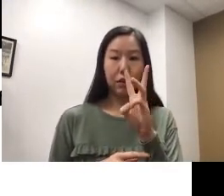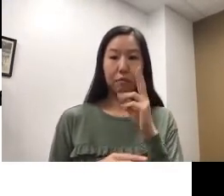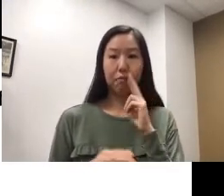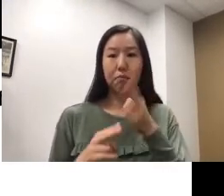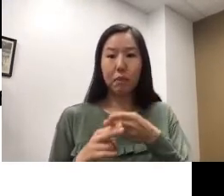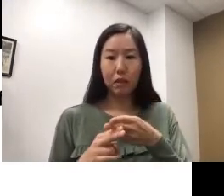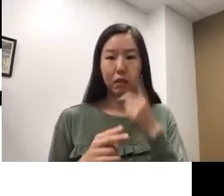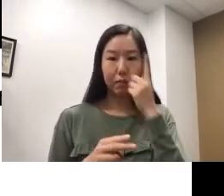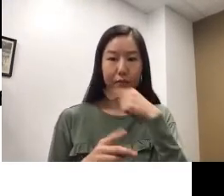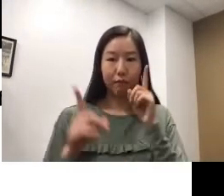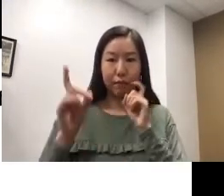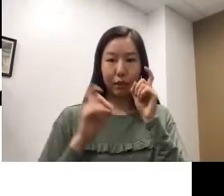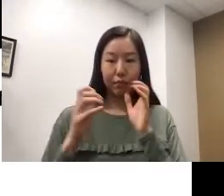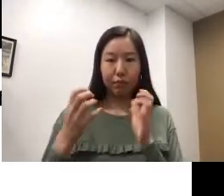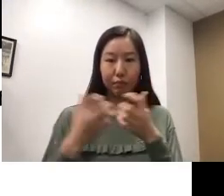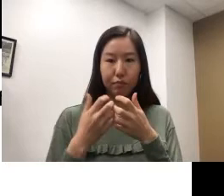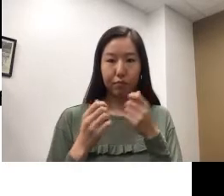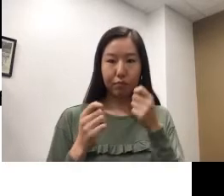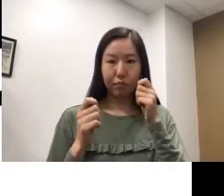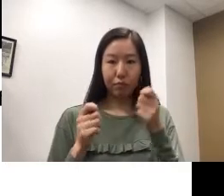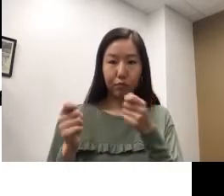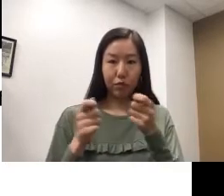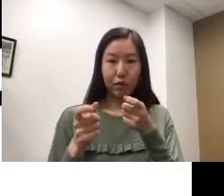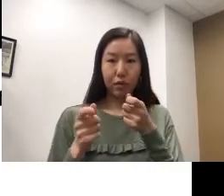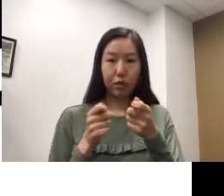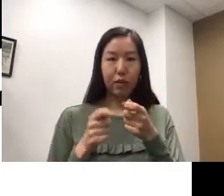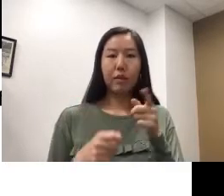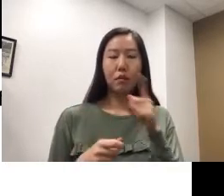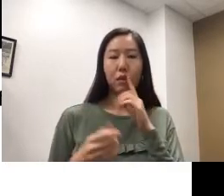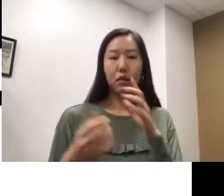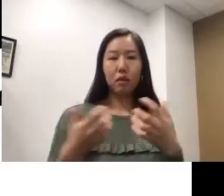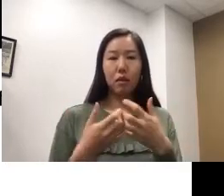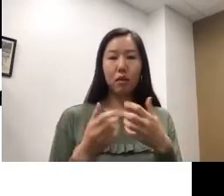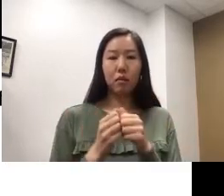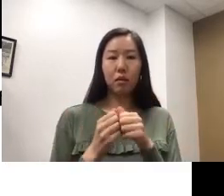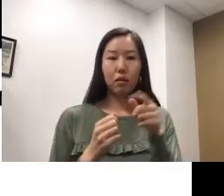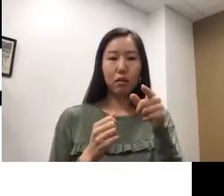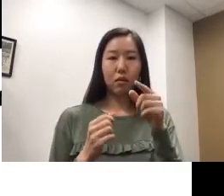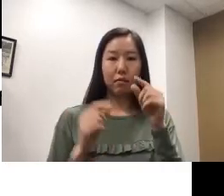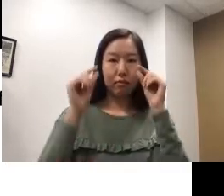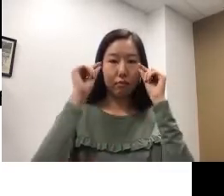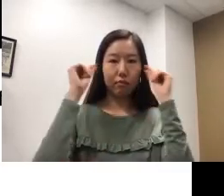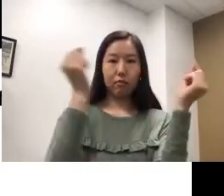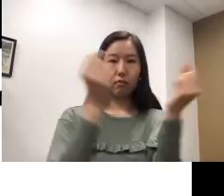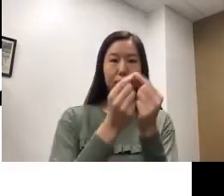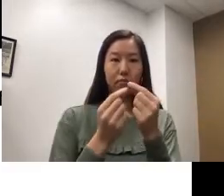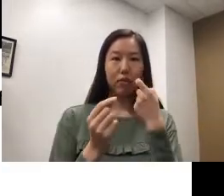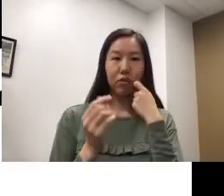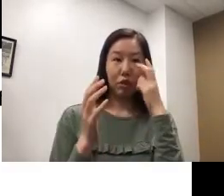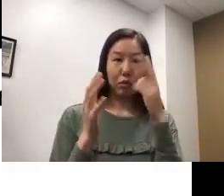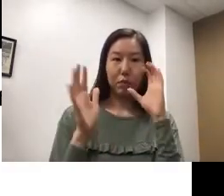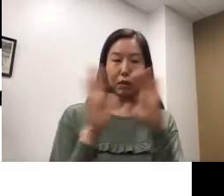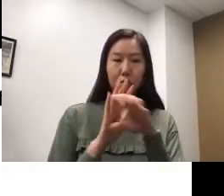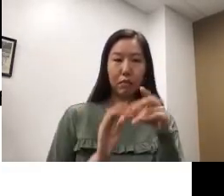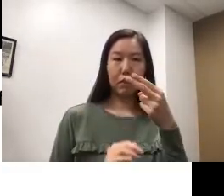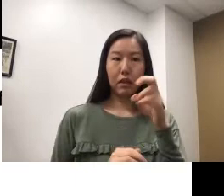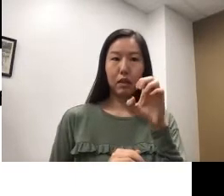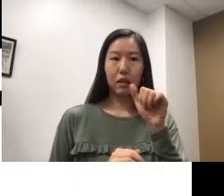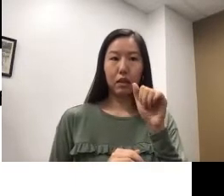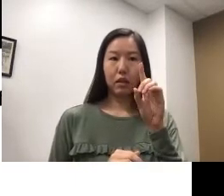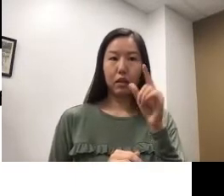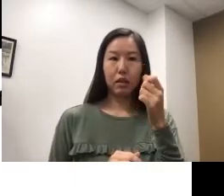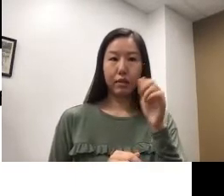So recently Andrew just mentioned all of the facial expressions and all of the movements we had to deal with.